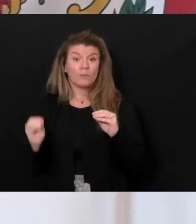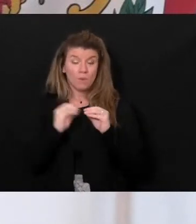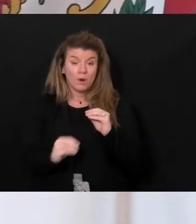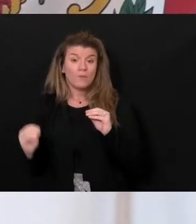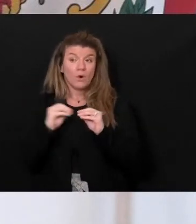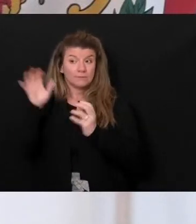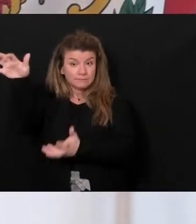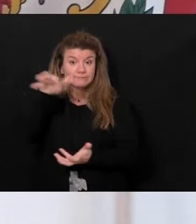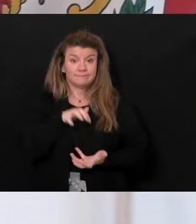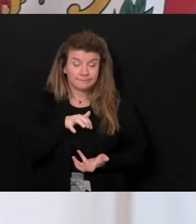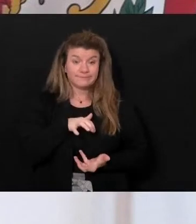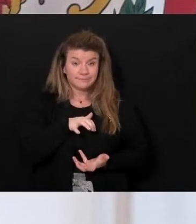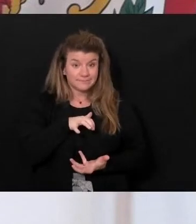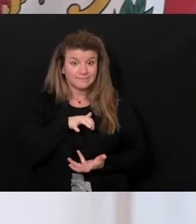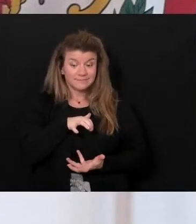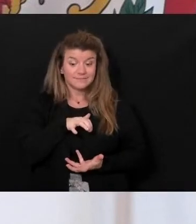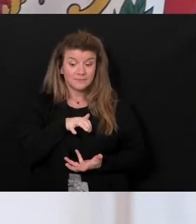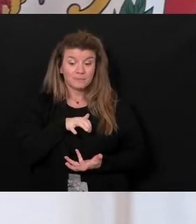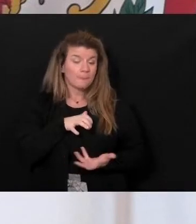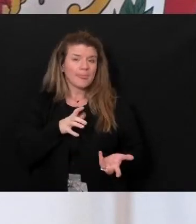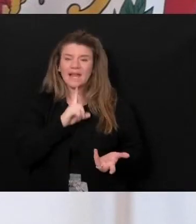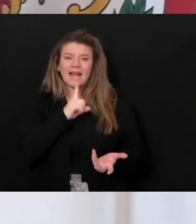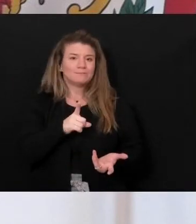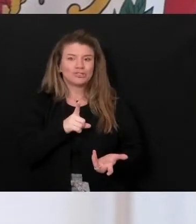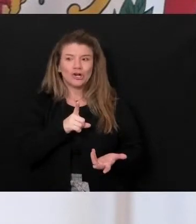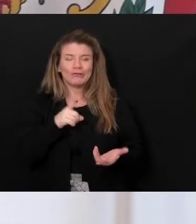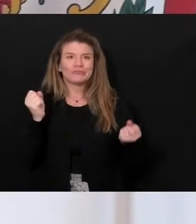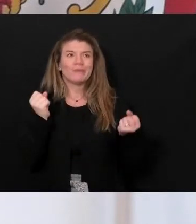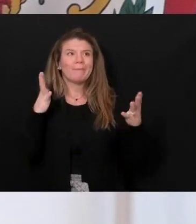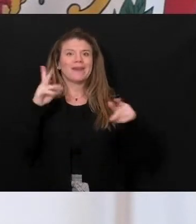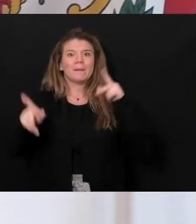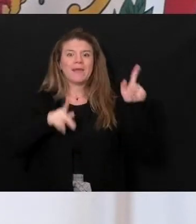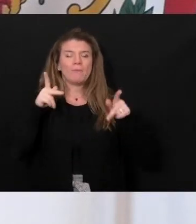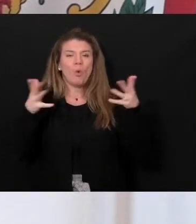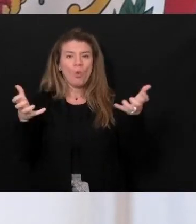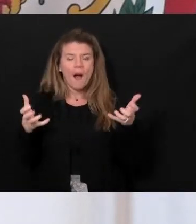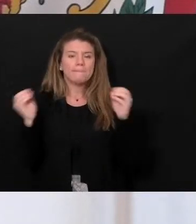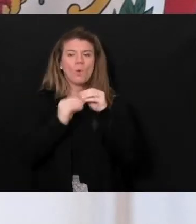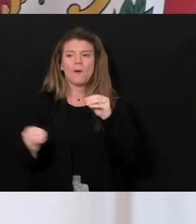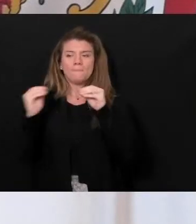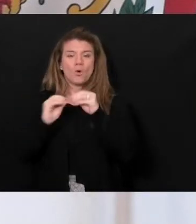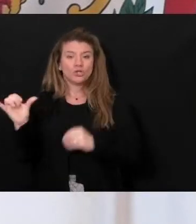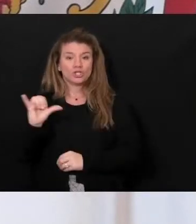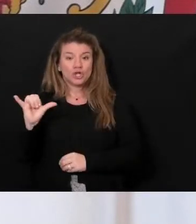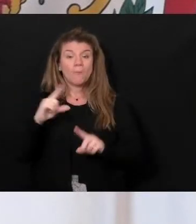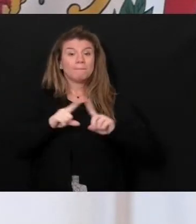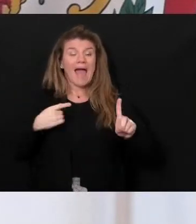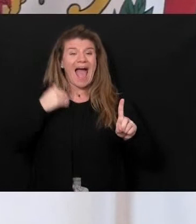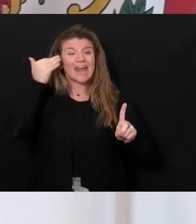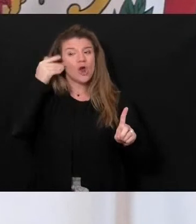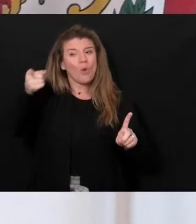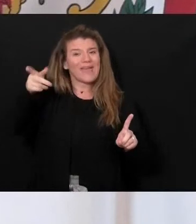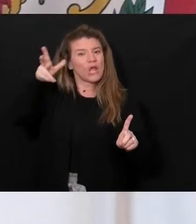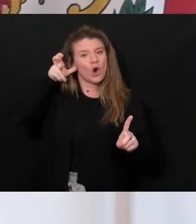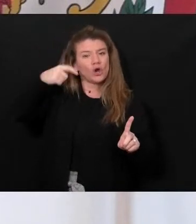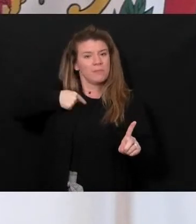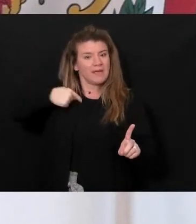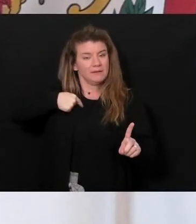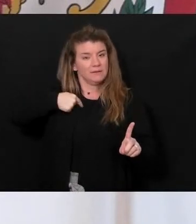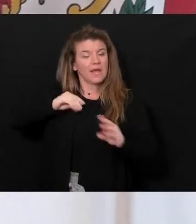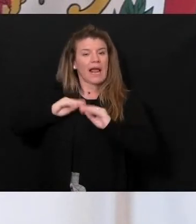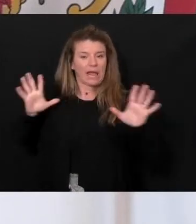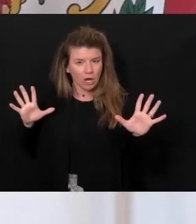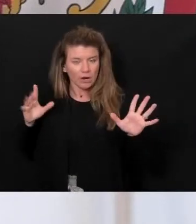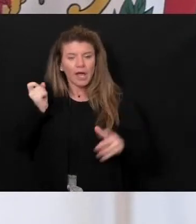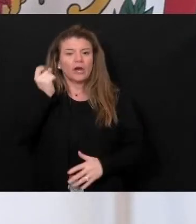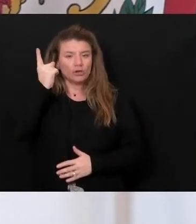vaccines. You know, I'm sure that there's a lot of people that are screaming the same stuff, but he heard me. And I think he heard me very